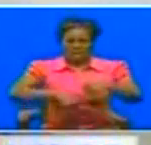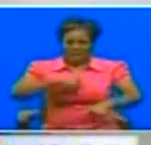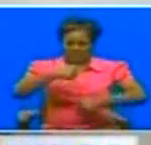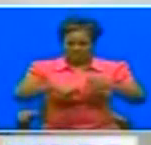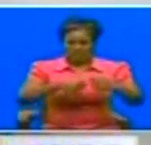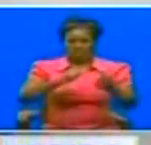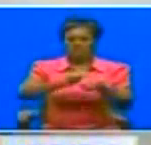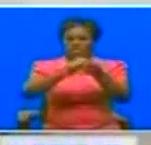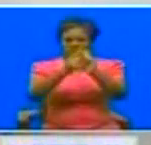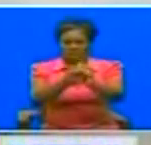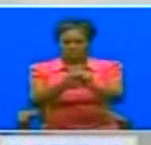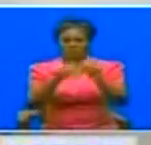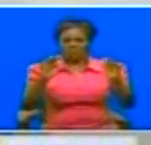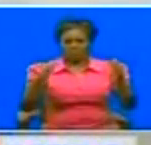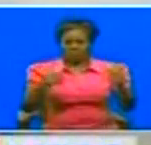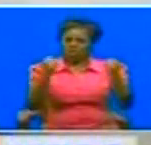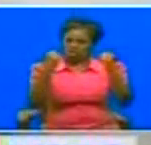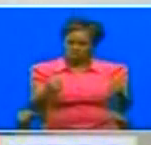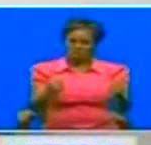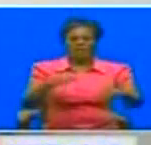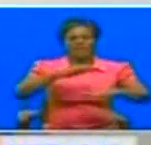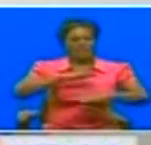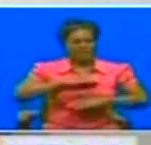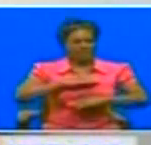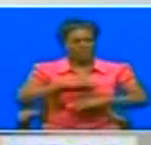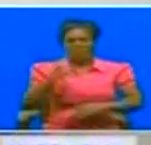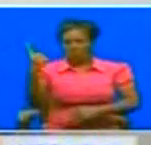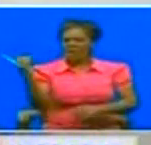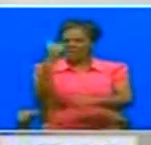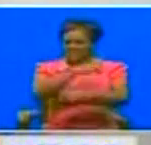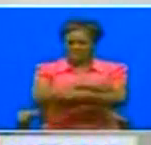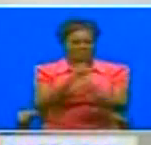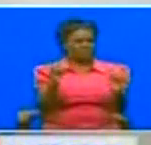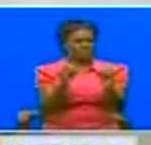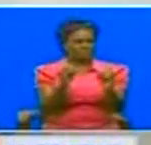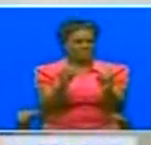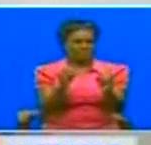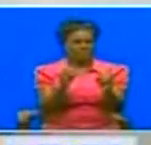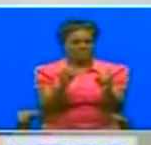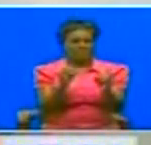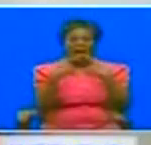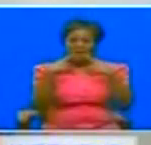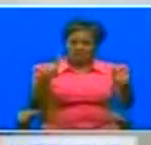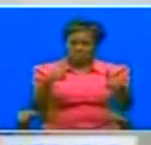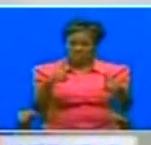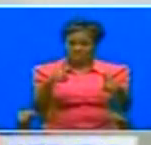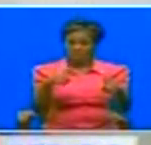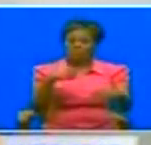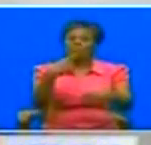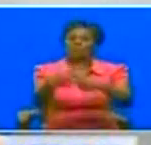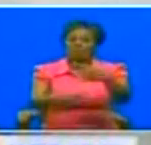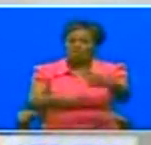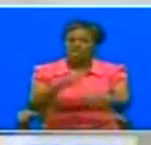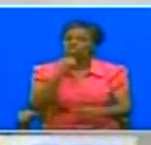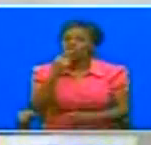agents. We are strong enough, and it did not take one day. Disclosure is a process. It did not take one day